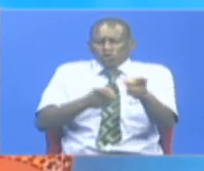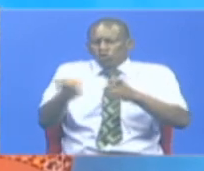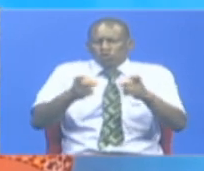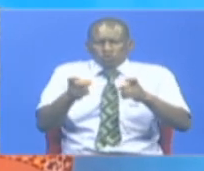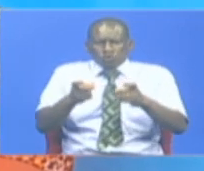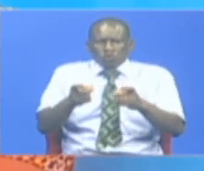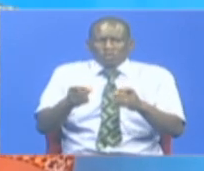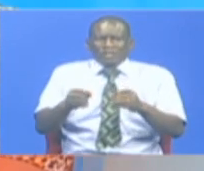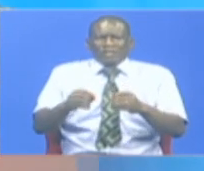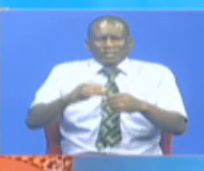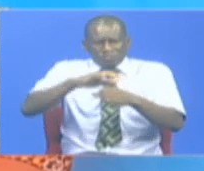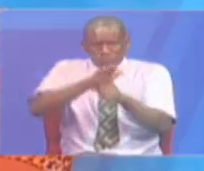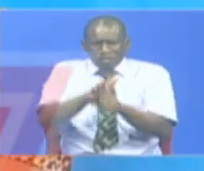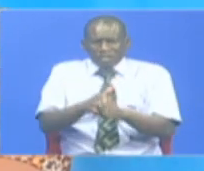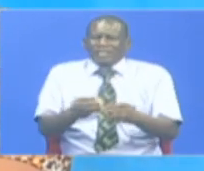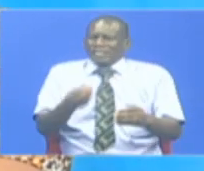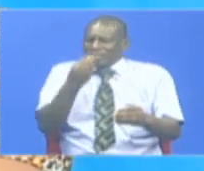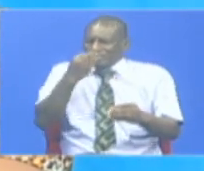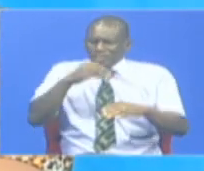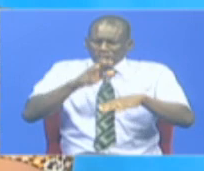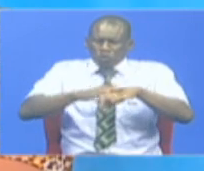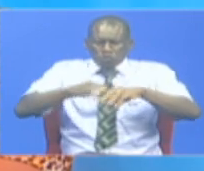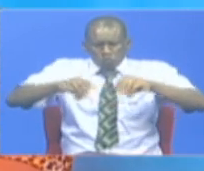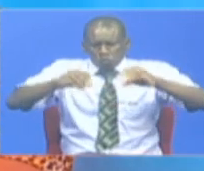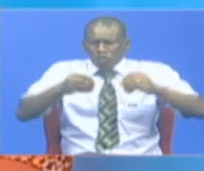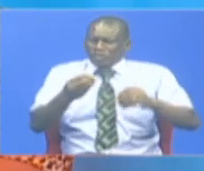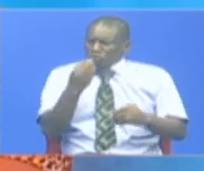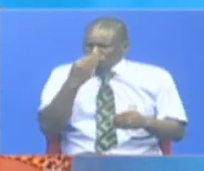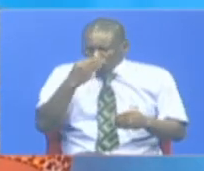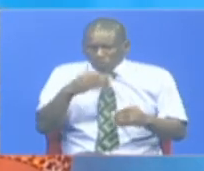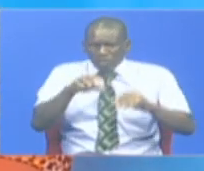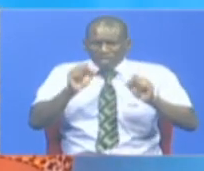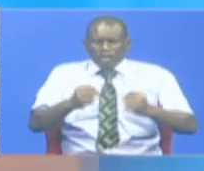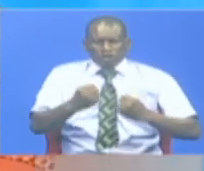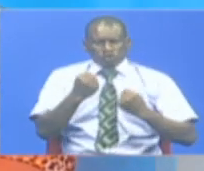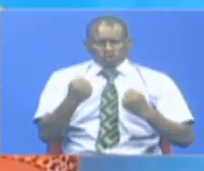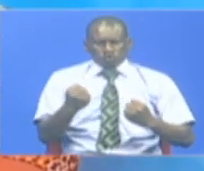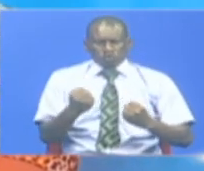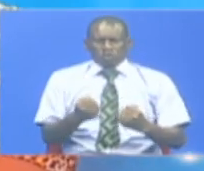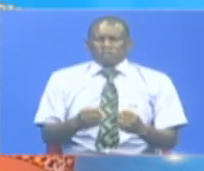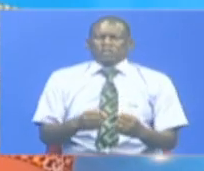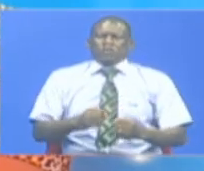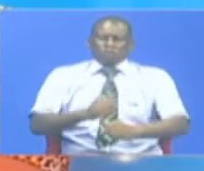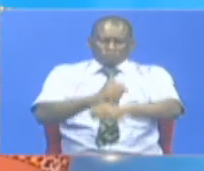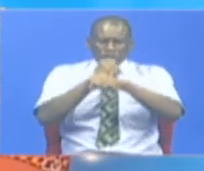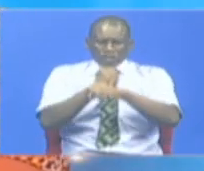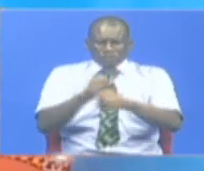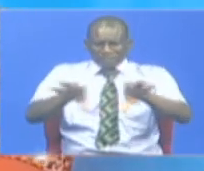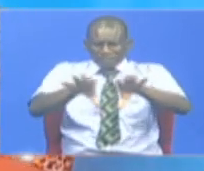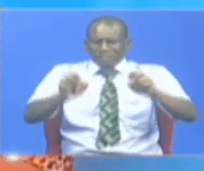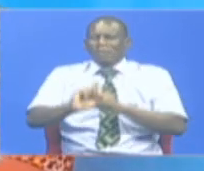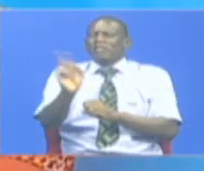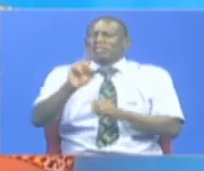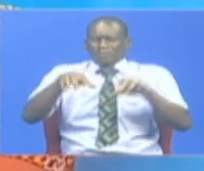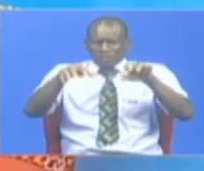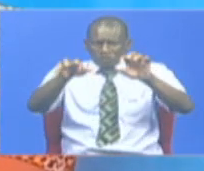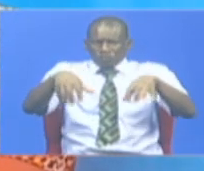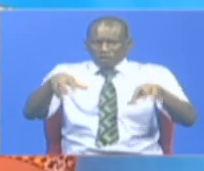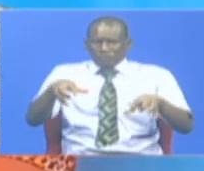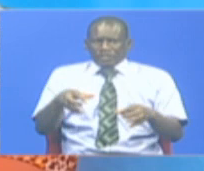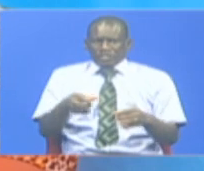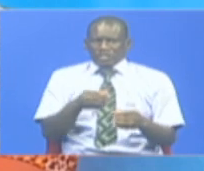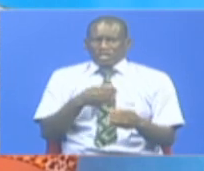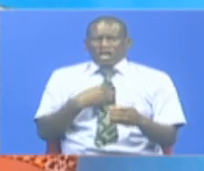healthy diet is an important part of supporting a strong immune system. The Ministry of Agriculture has